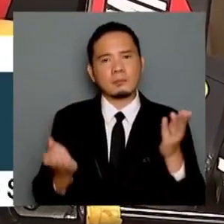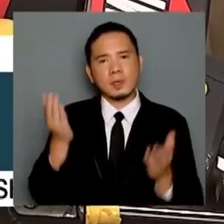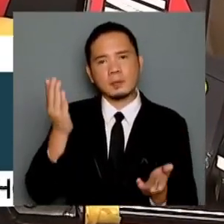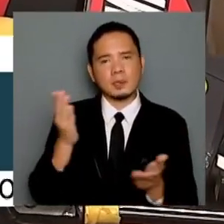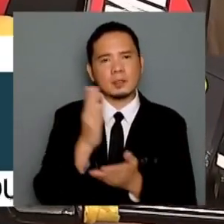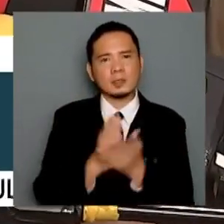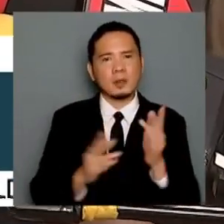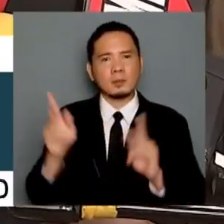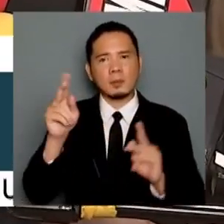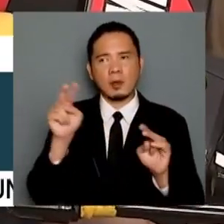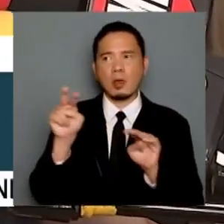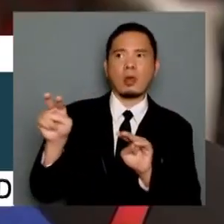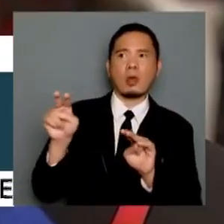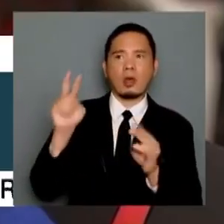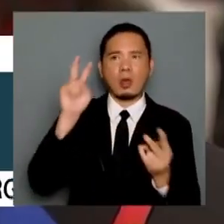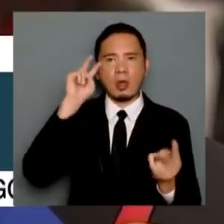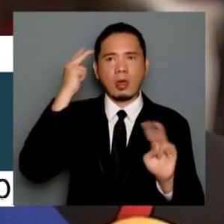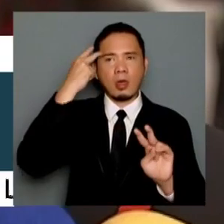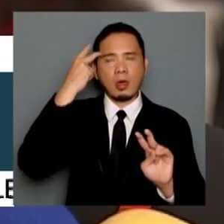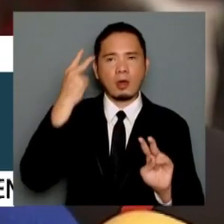political. The whole point of this,